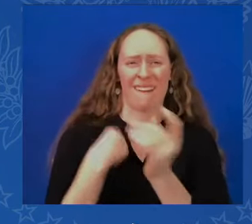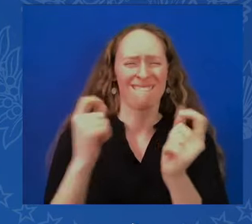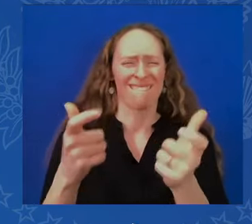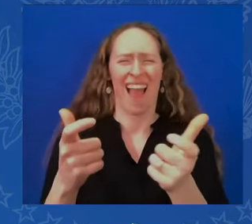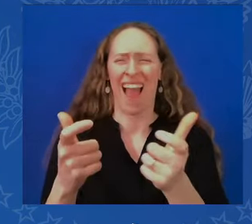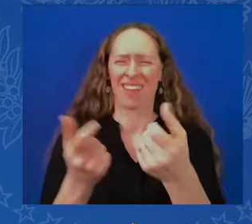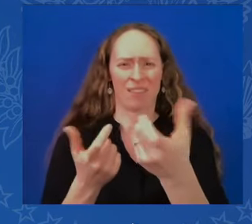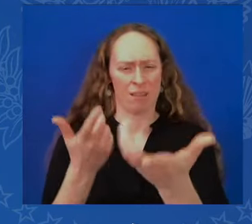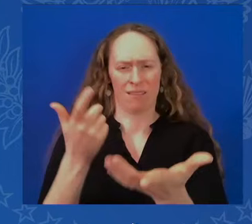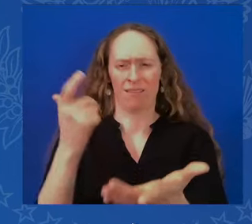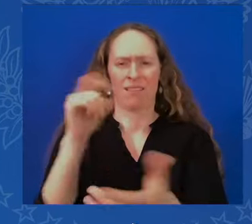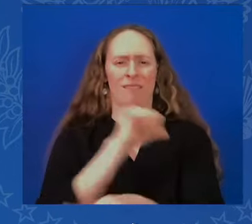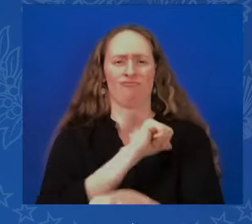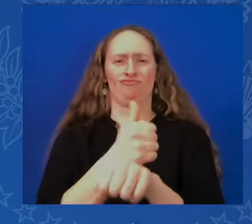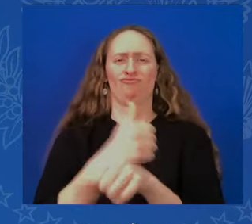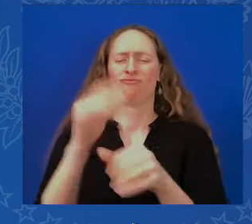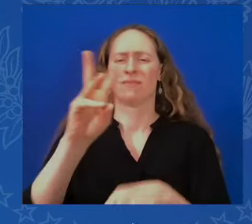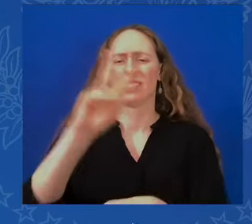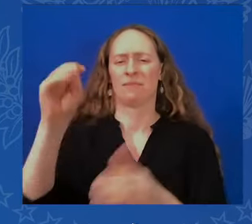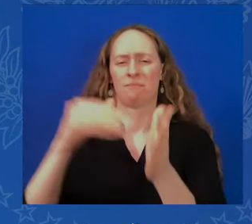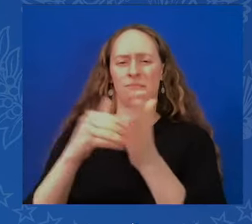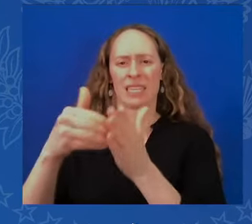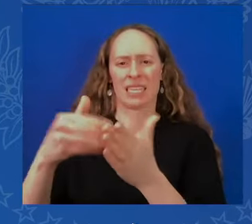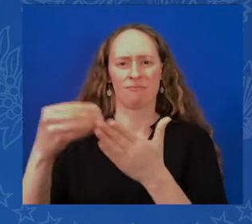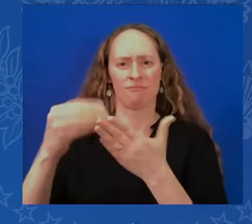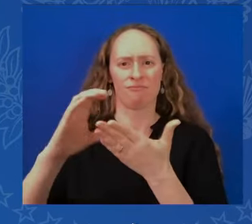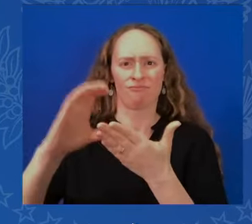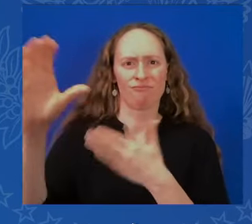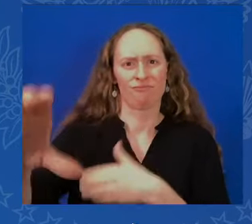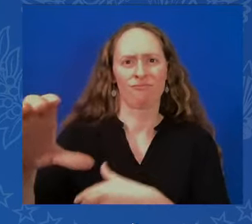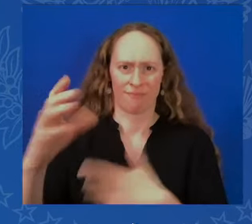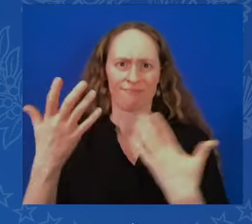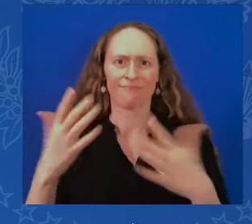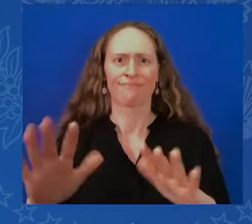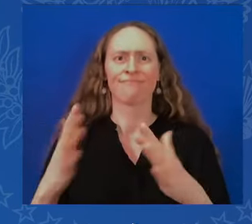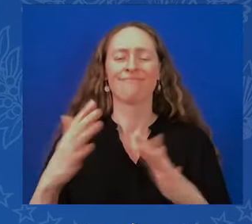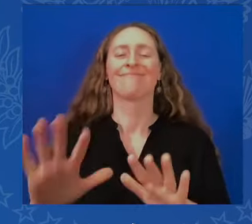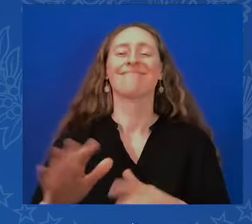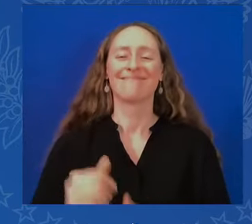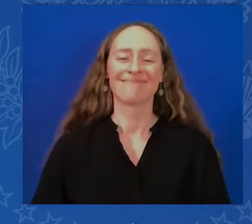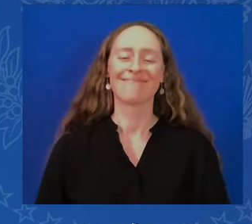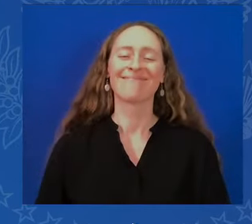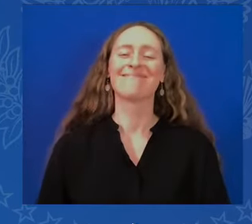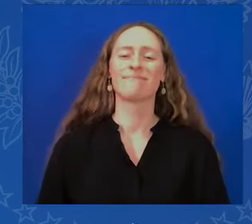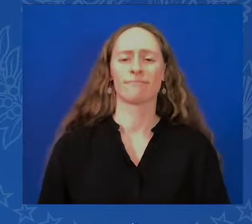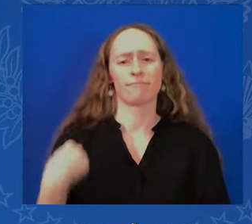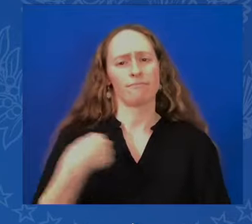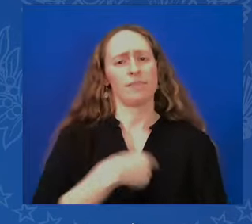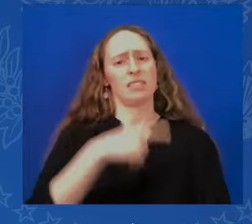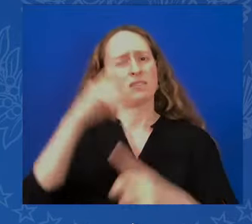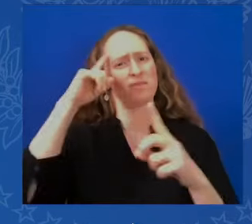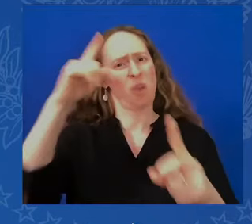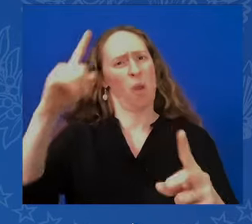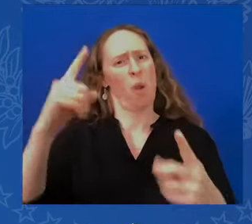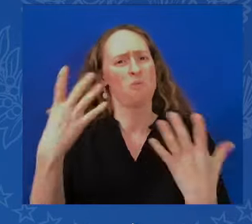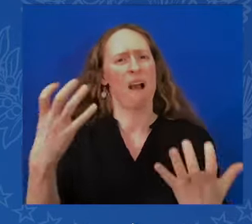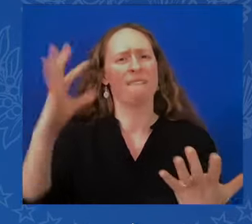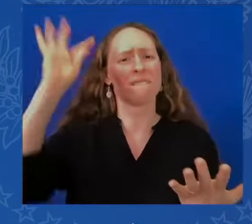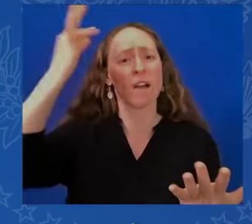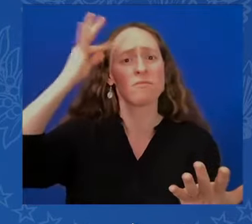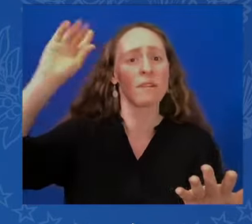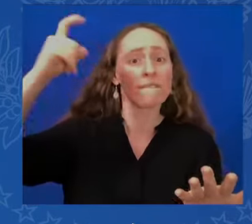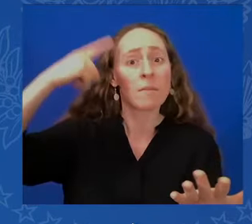I fully intend, as the governor knows, to have the federal government cover the cost of rebuilding this entire bridge,